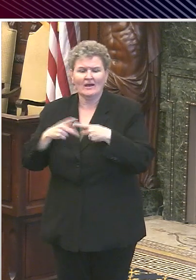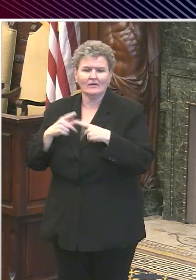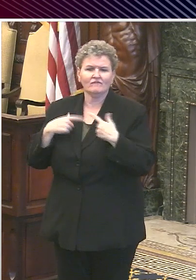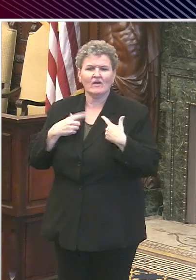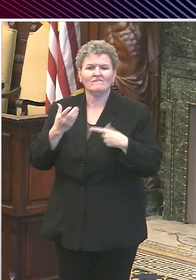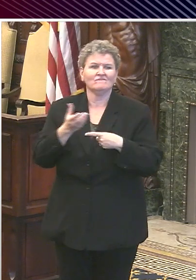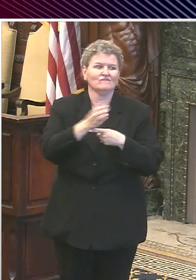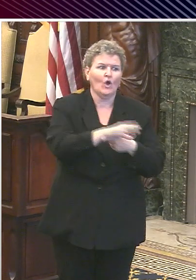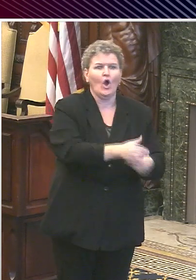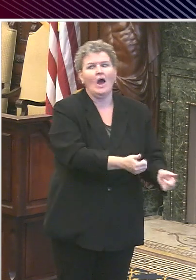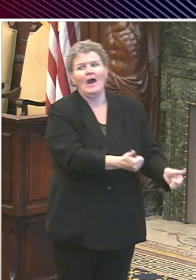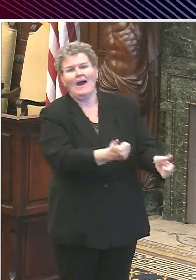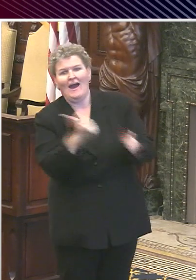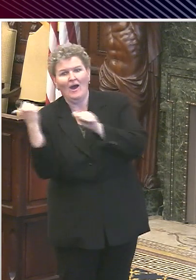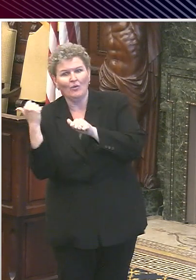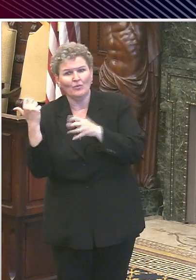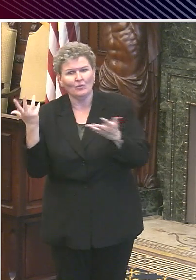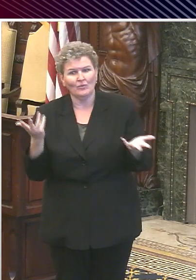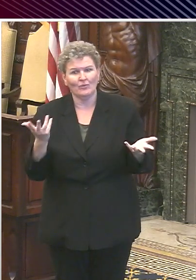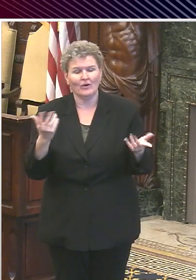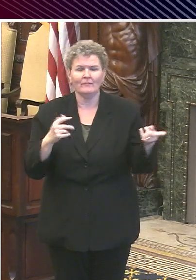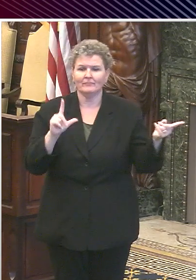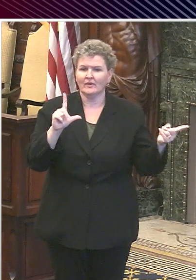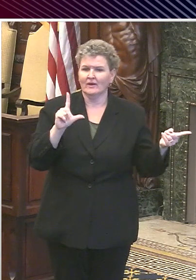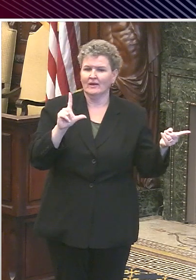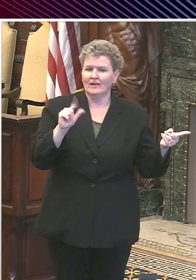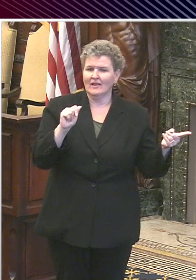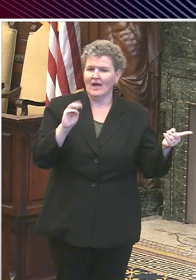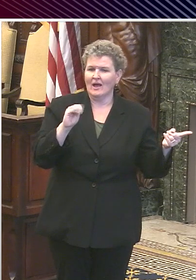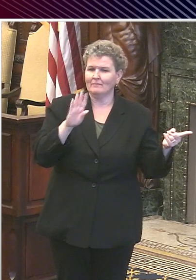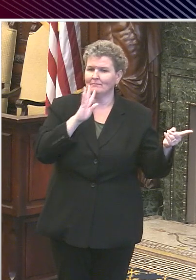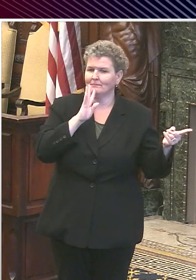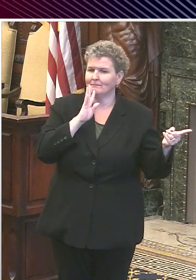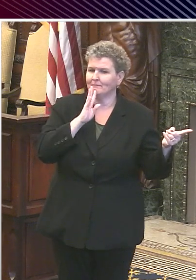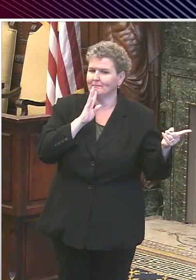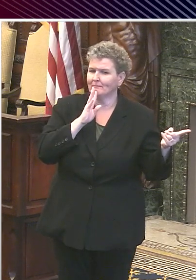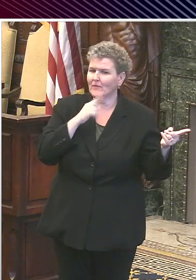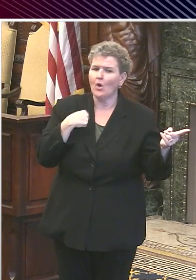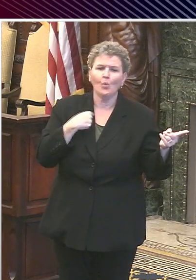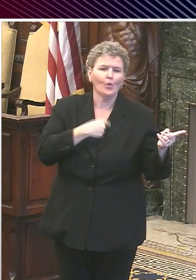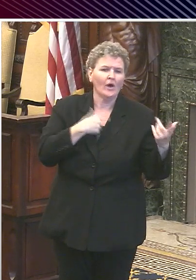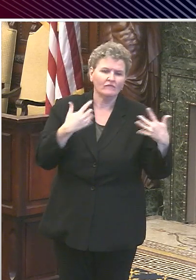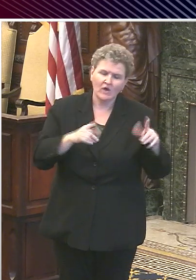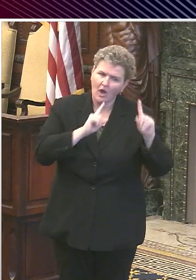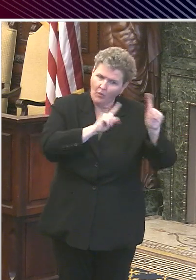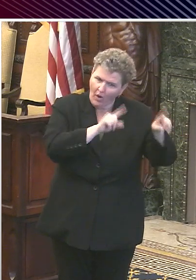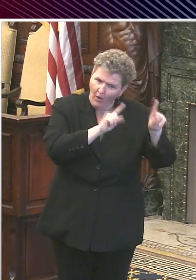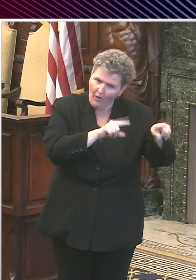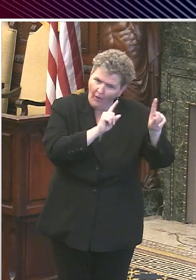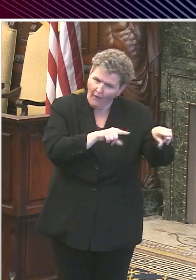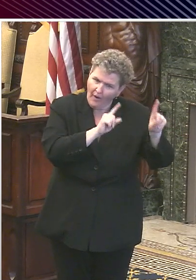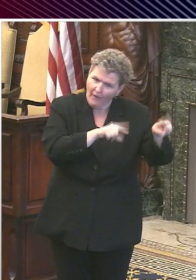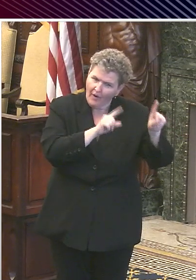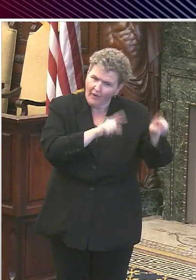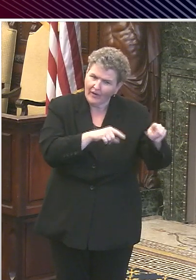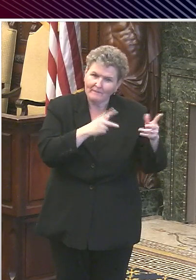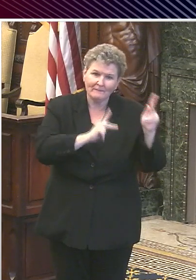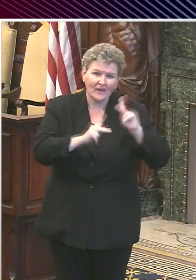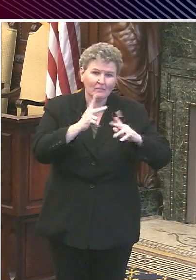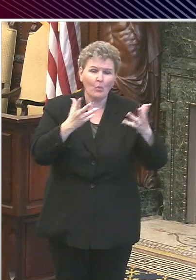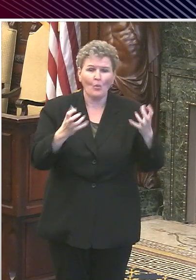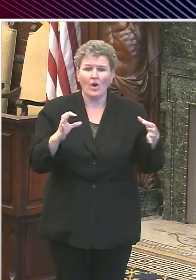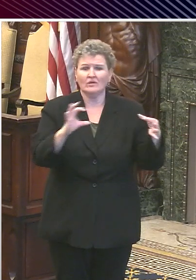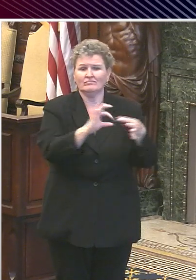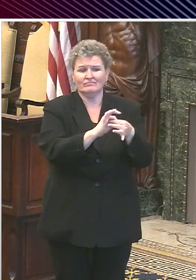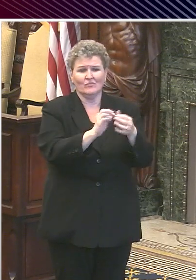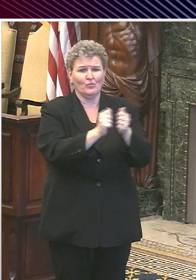I don't know the answer to that. We'll be out there as long as there are people there who want to connect to services and housing. We've